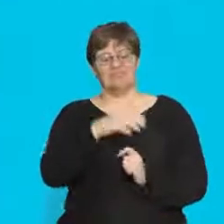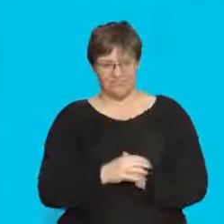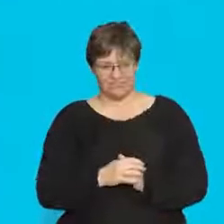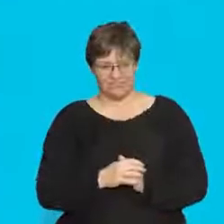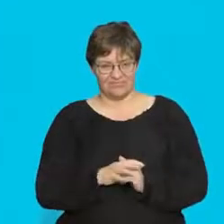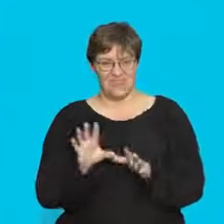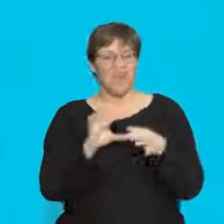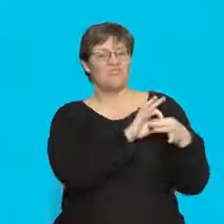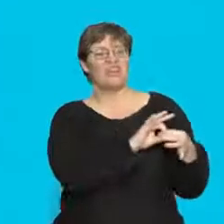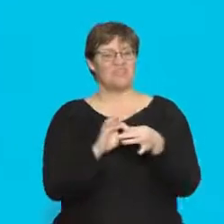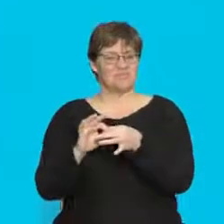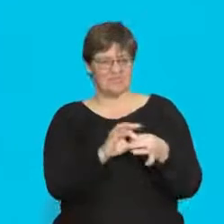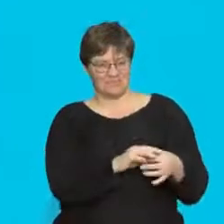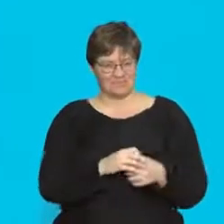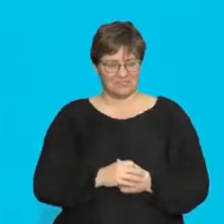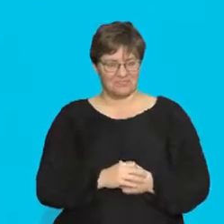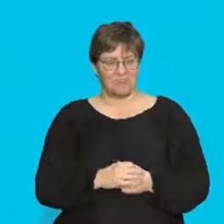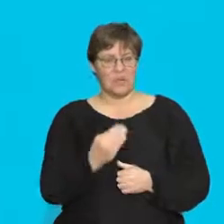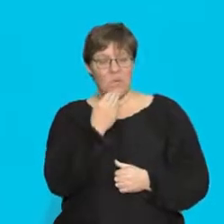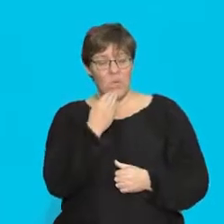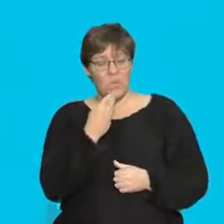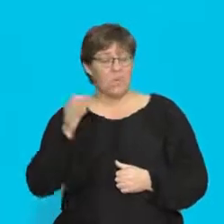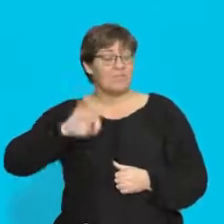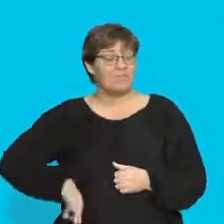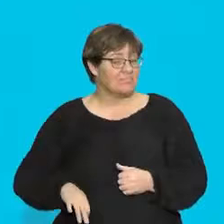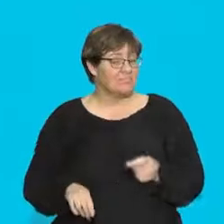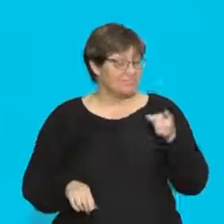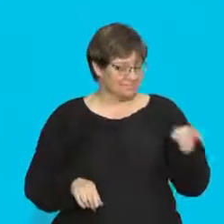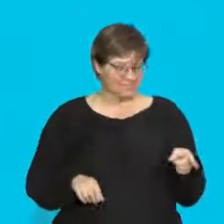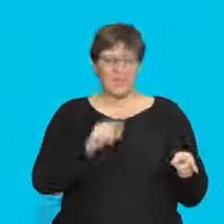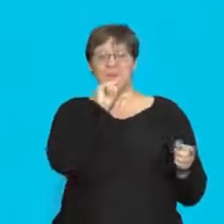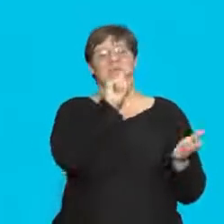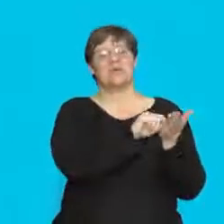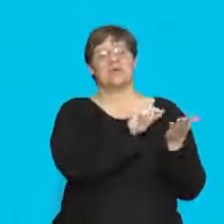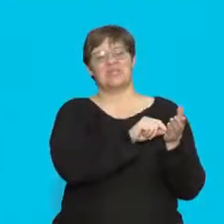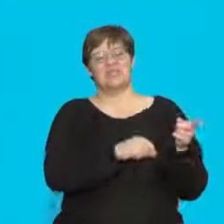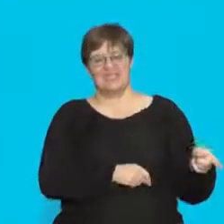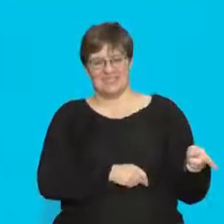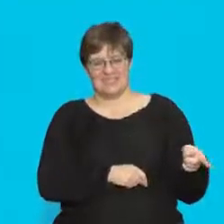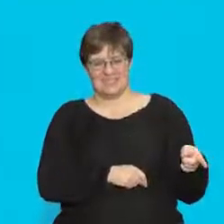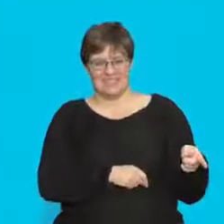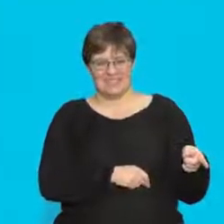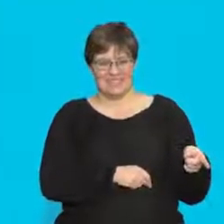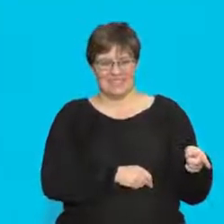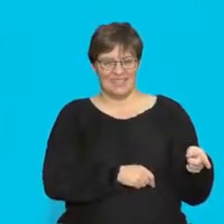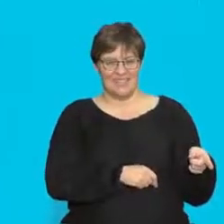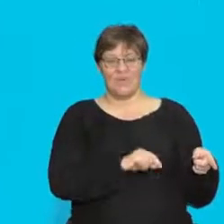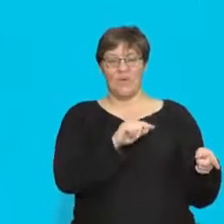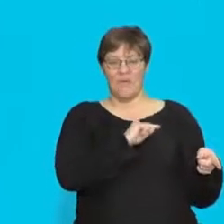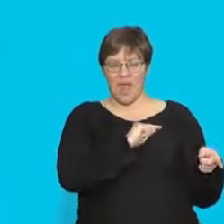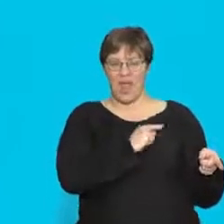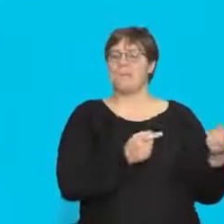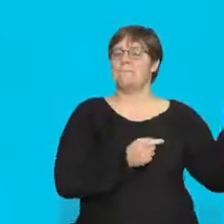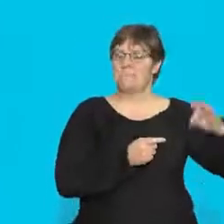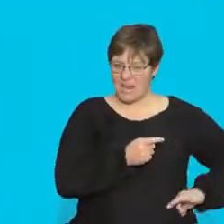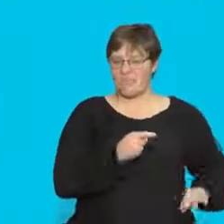they fly up into the air. It's a nice relationship. Who's it thumbs up for? Clearly, it's thumbs up for